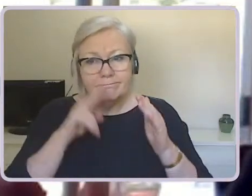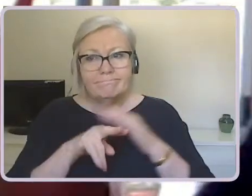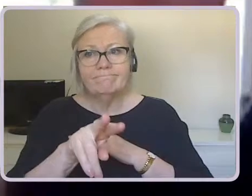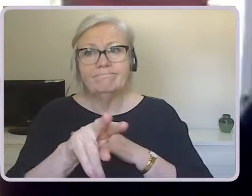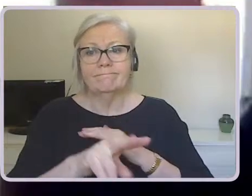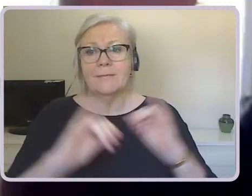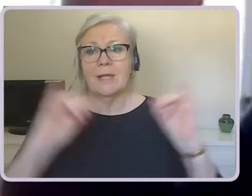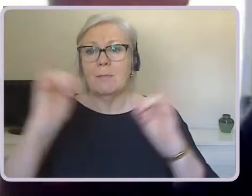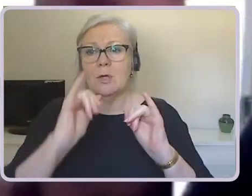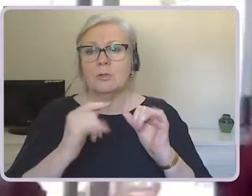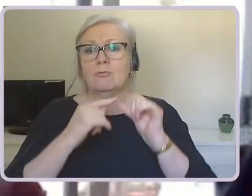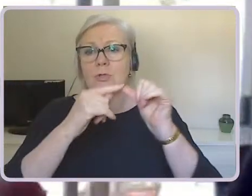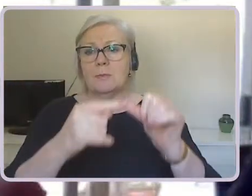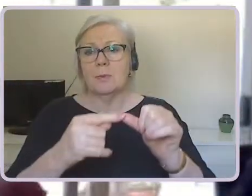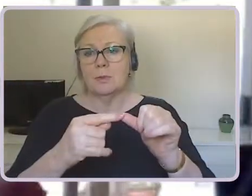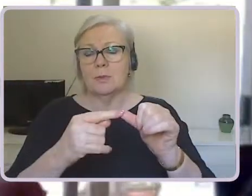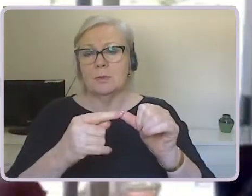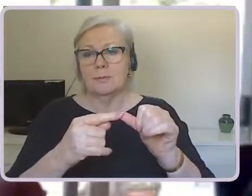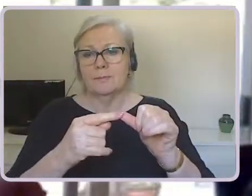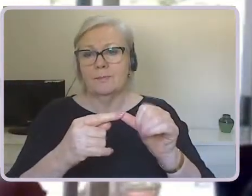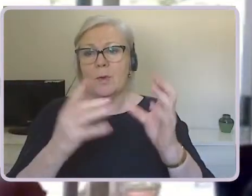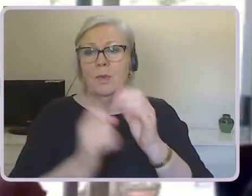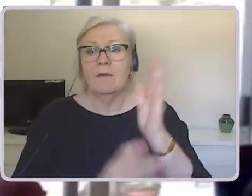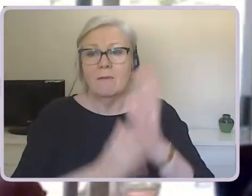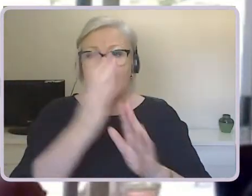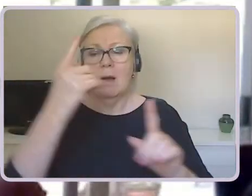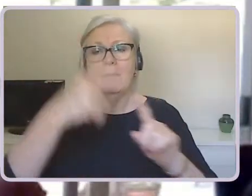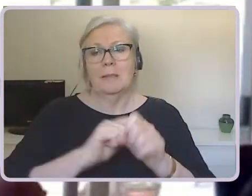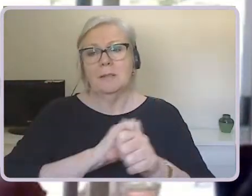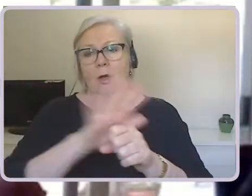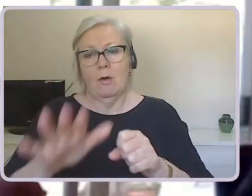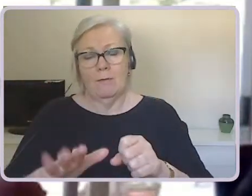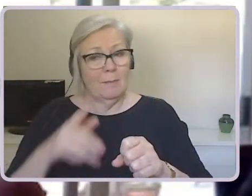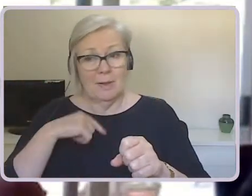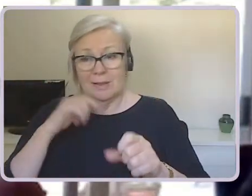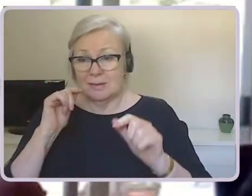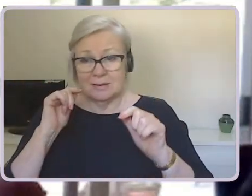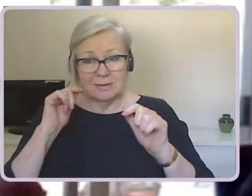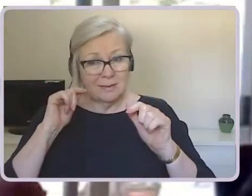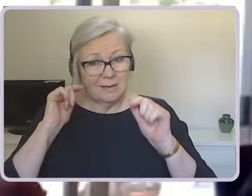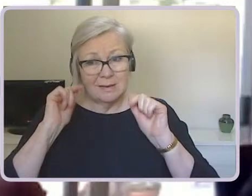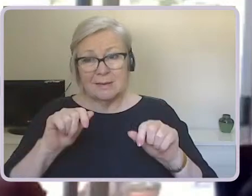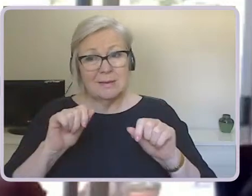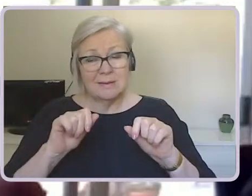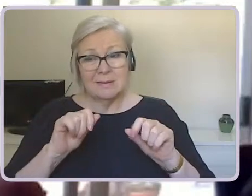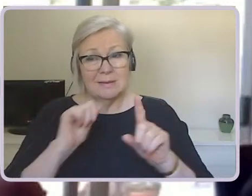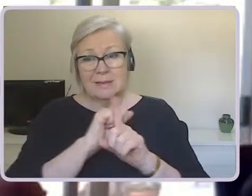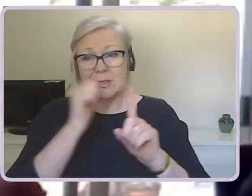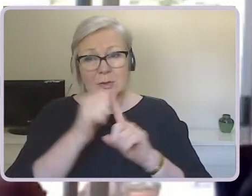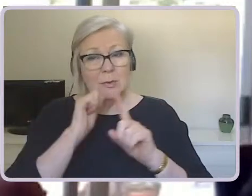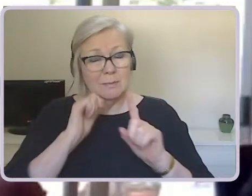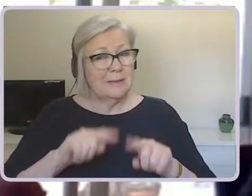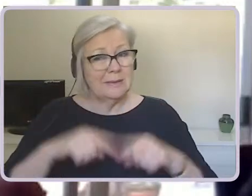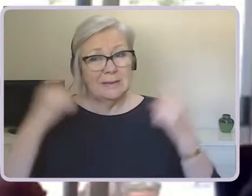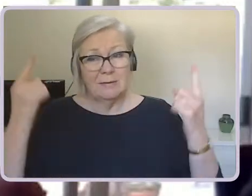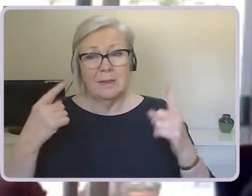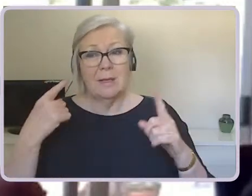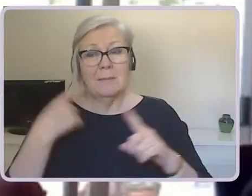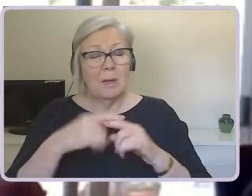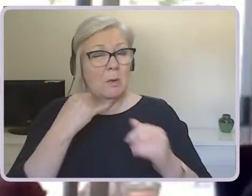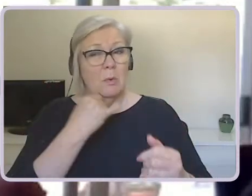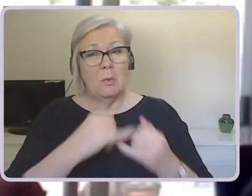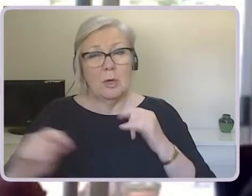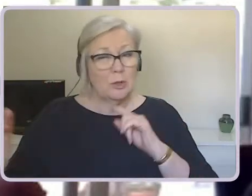are in a COVID-19 space, because it's a lot different and it's going to be a lot more challenging to provide relief